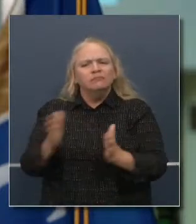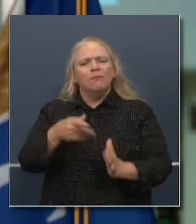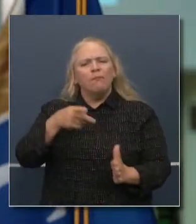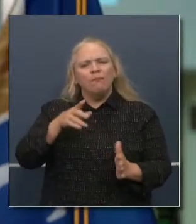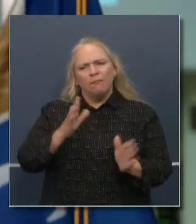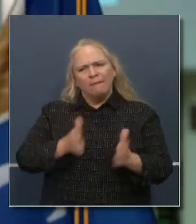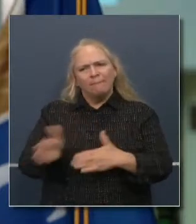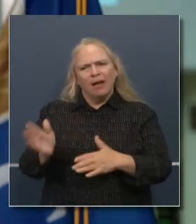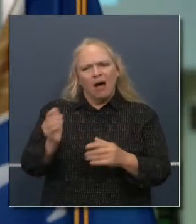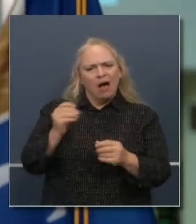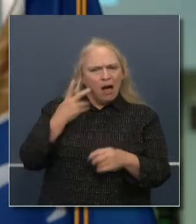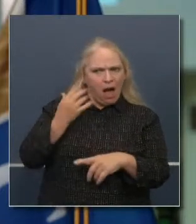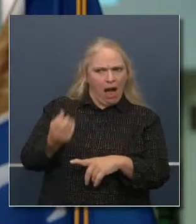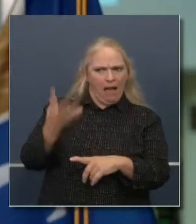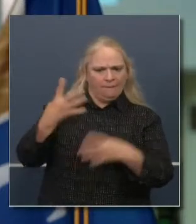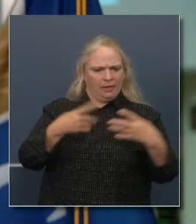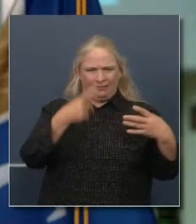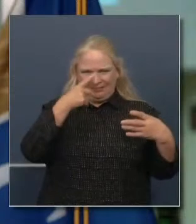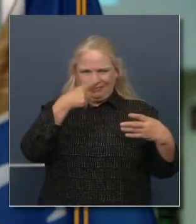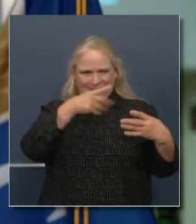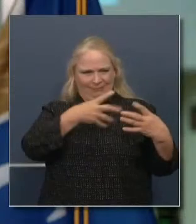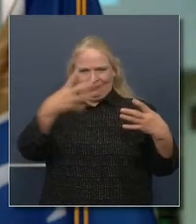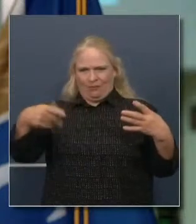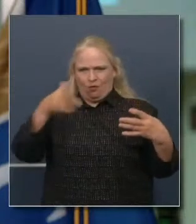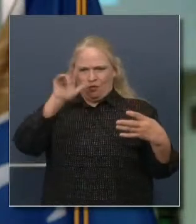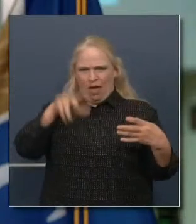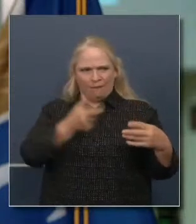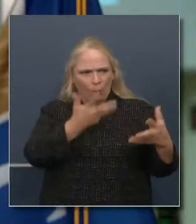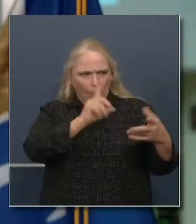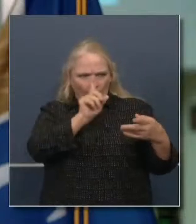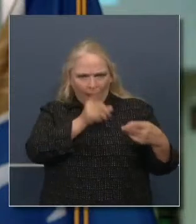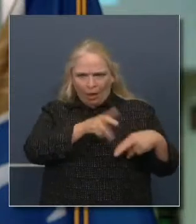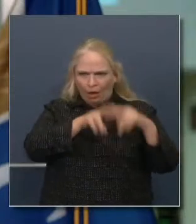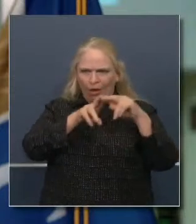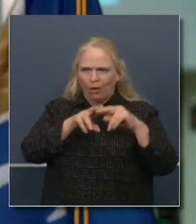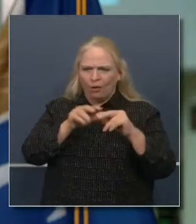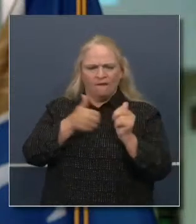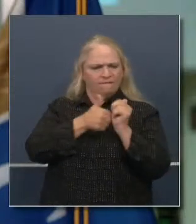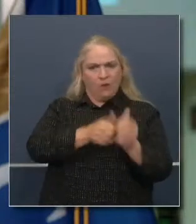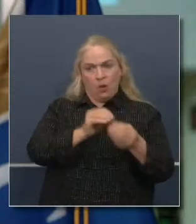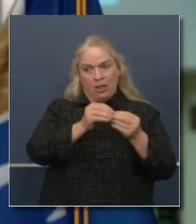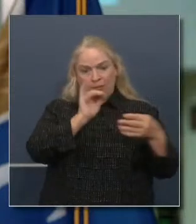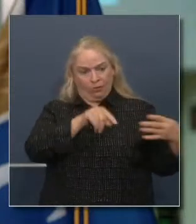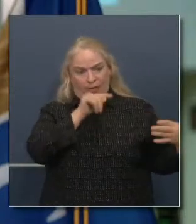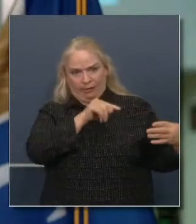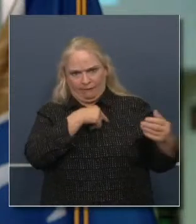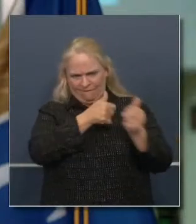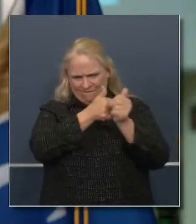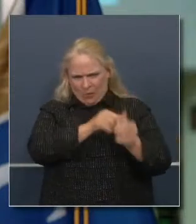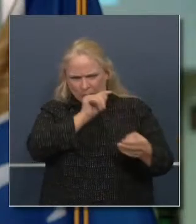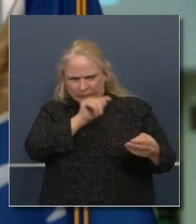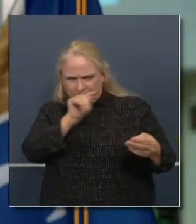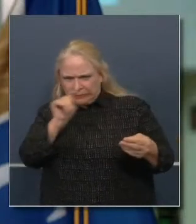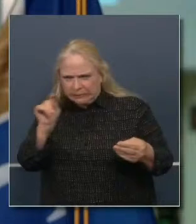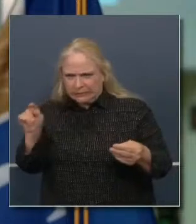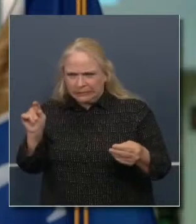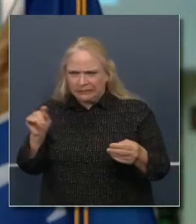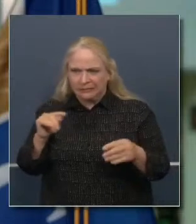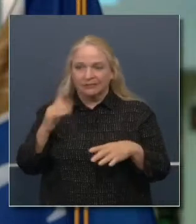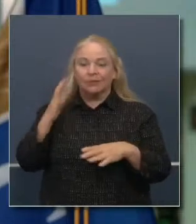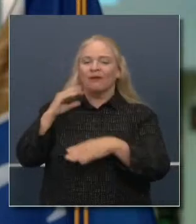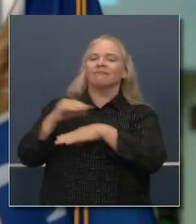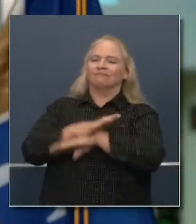lines, based on the data, based on the science, to modify our stay-at-home order subsequently,